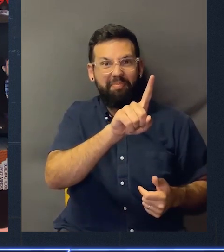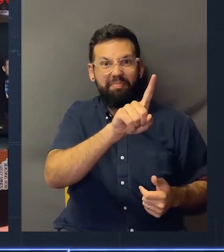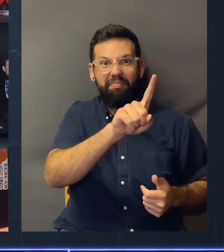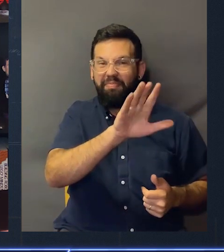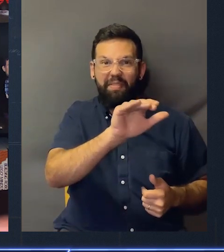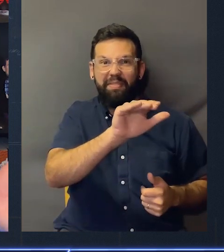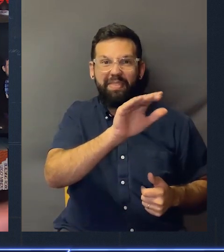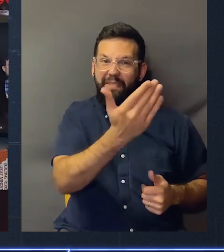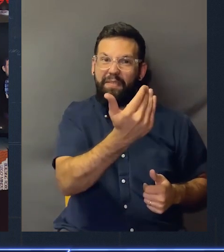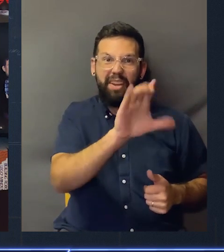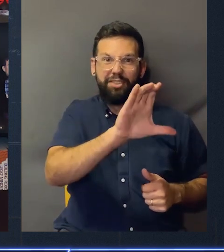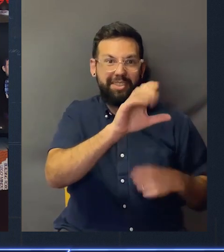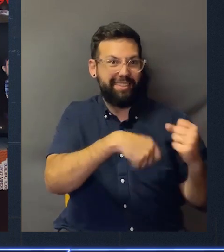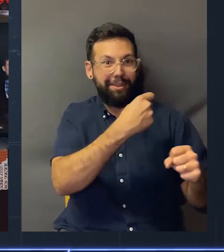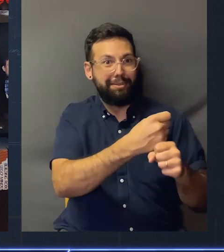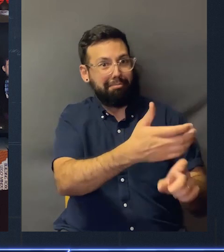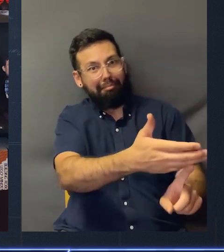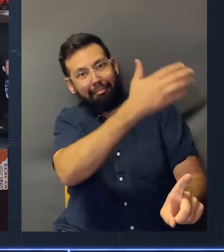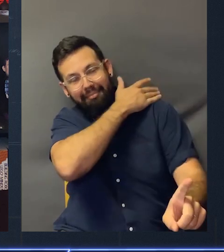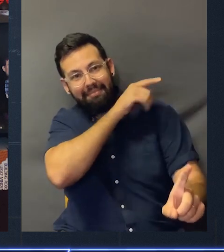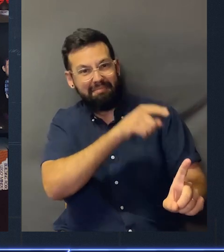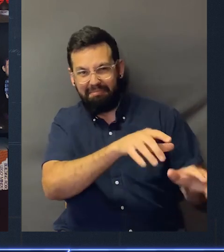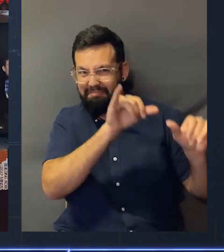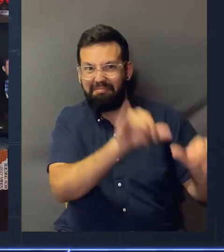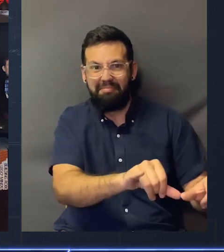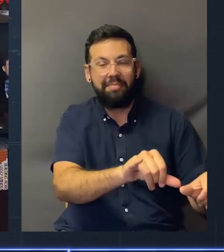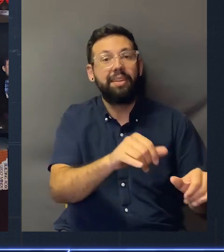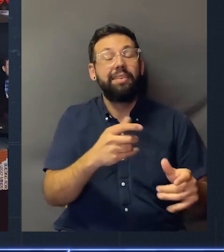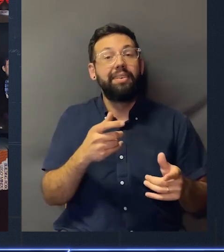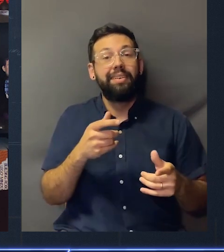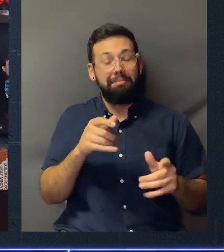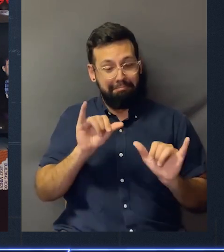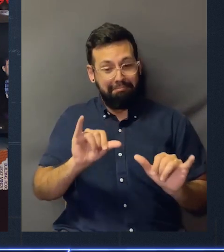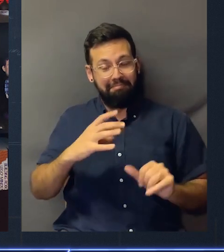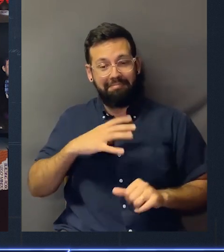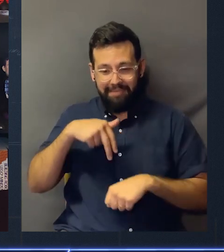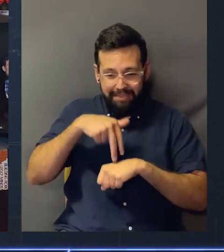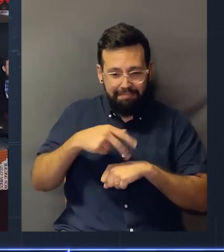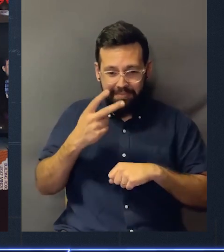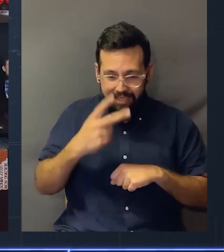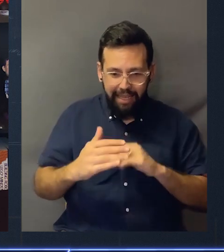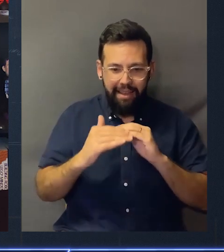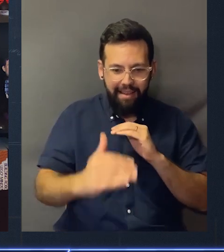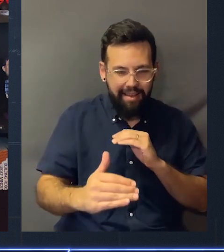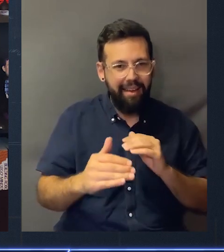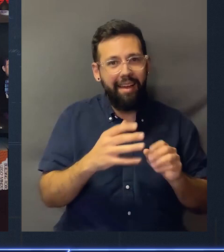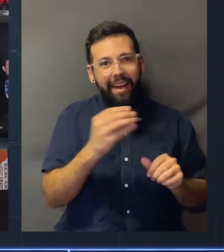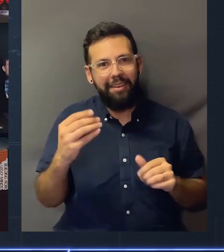air space. I'm at the top of the stairs. I'm so worried about gravity. I'm